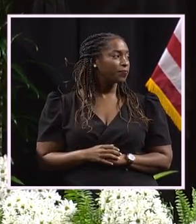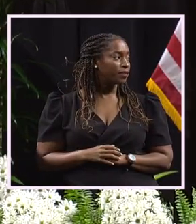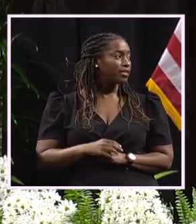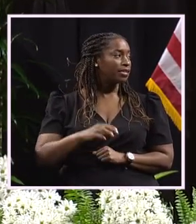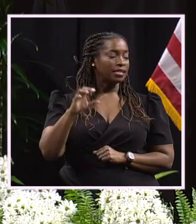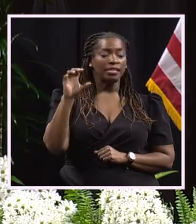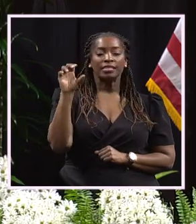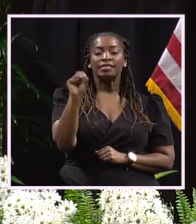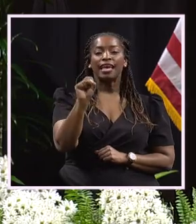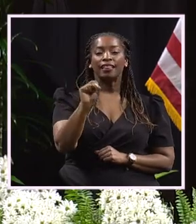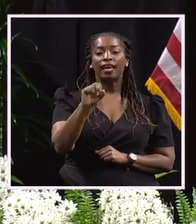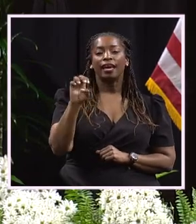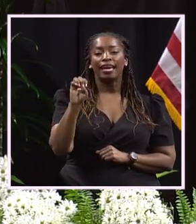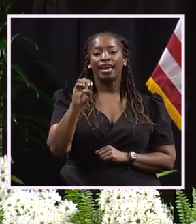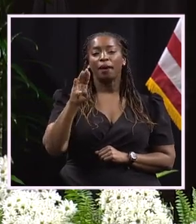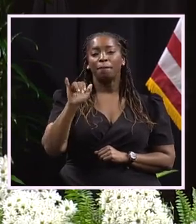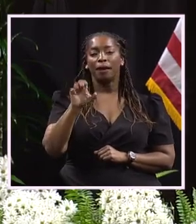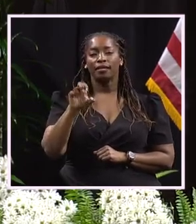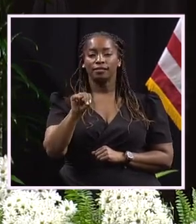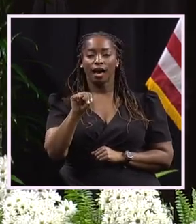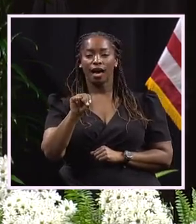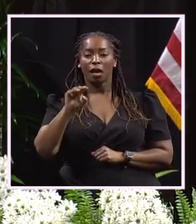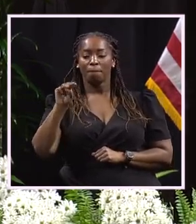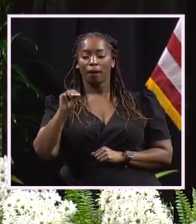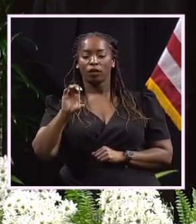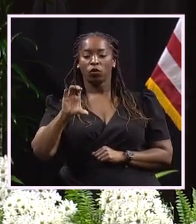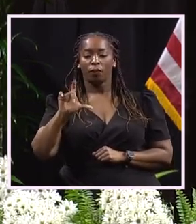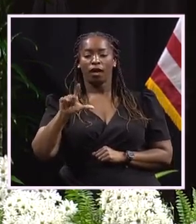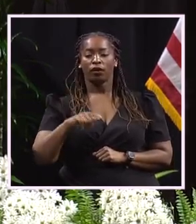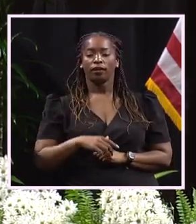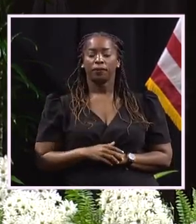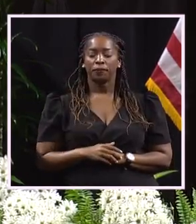Celia E. Bazan, magna cum laude,